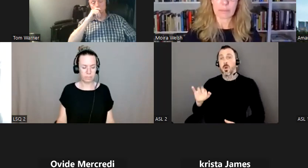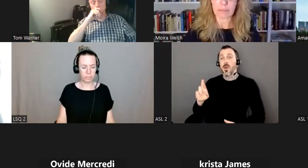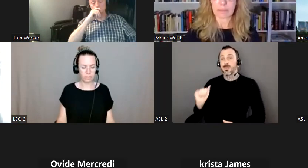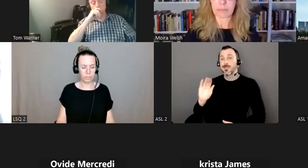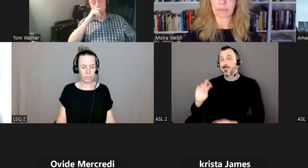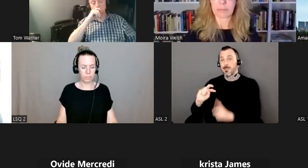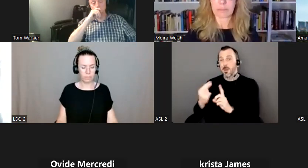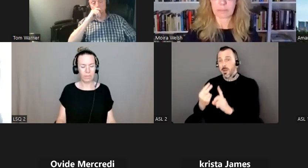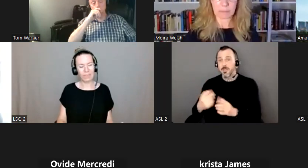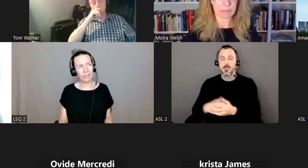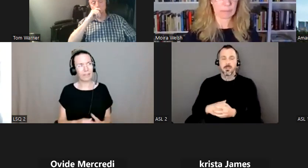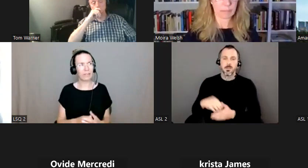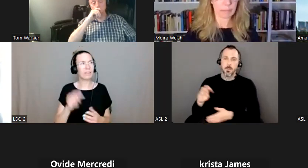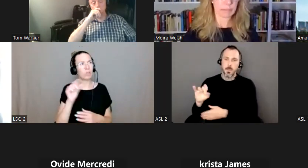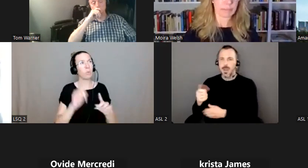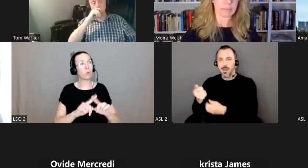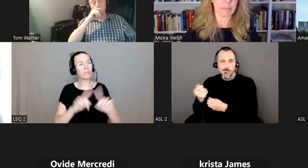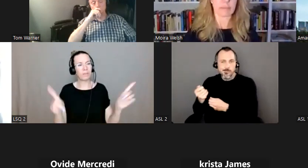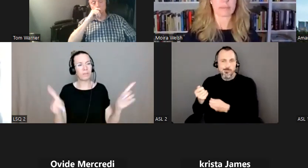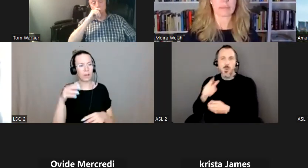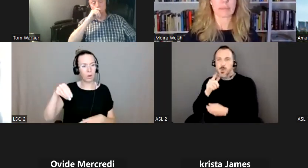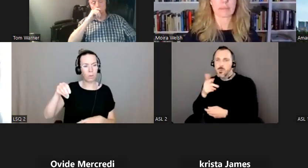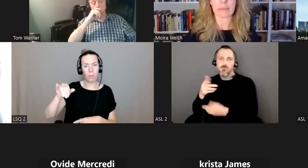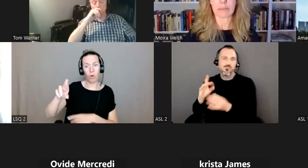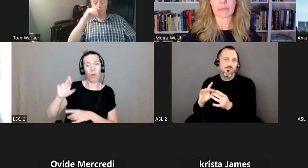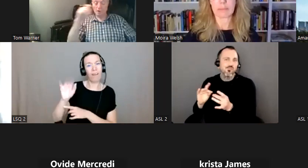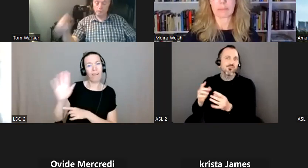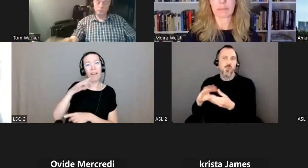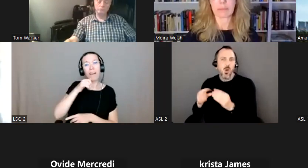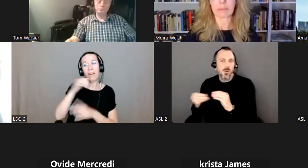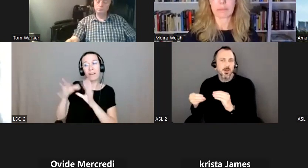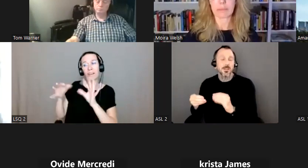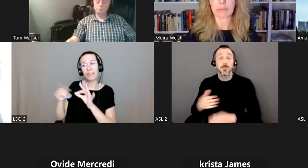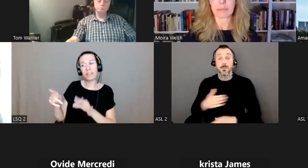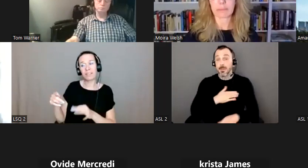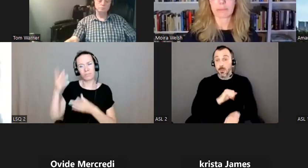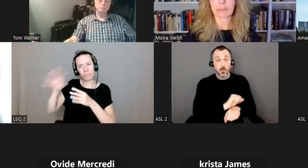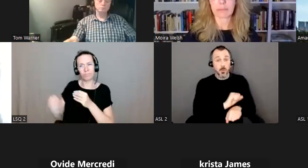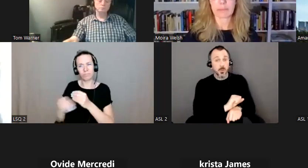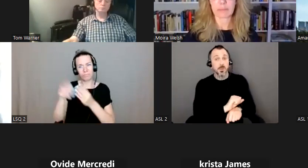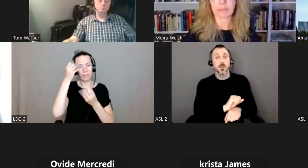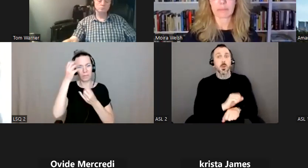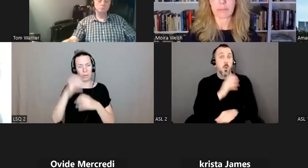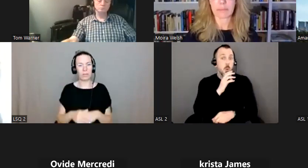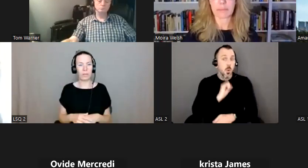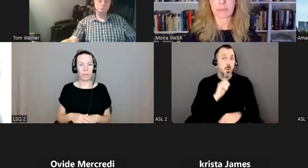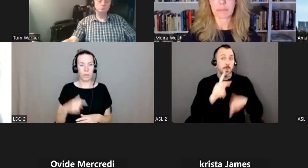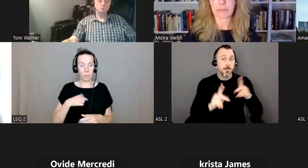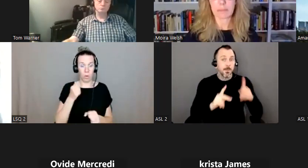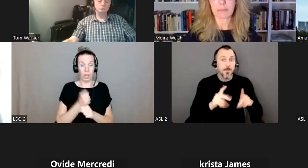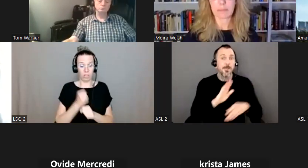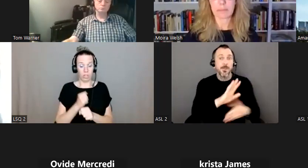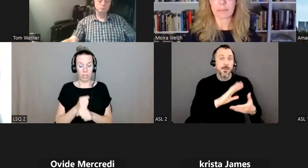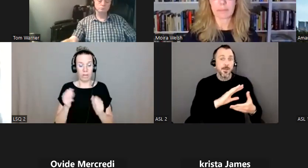the soundbite. In some way, like as someone who documents and works with older people's